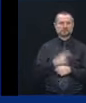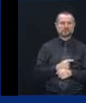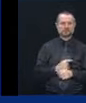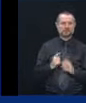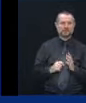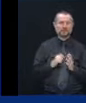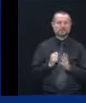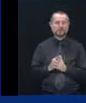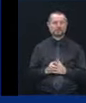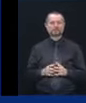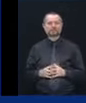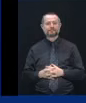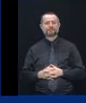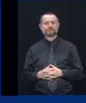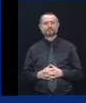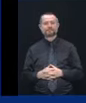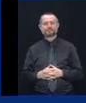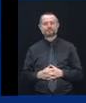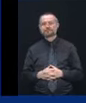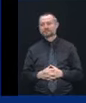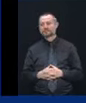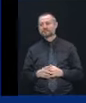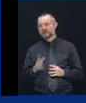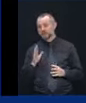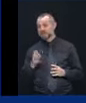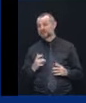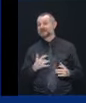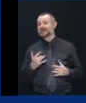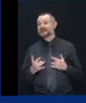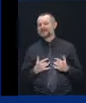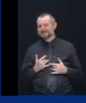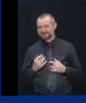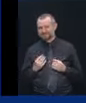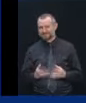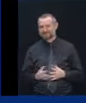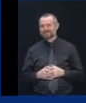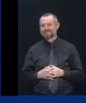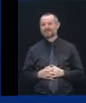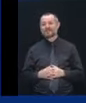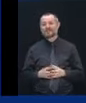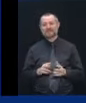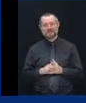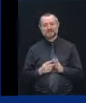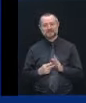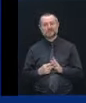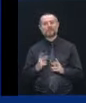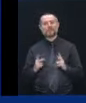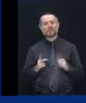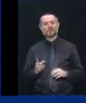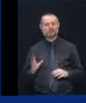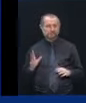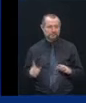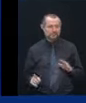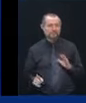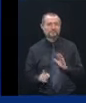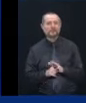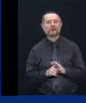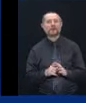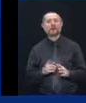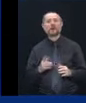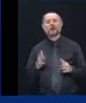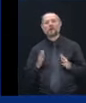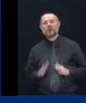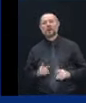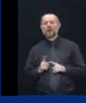And it's going to be exciting. These will then be in-person pop-up entertainments with really